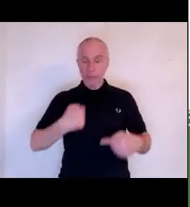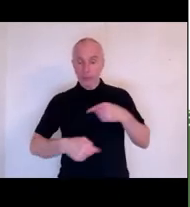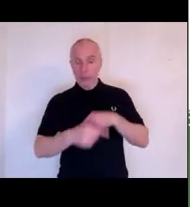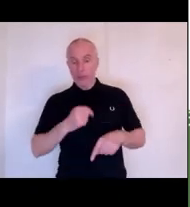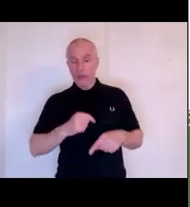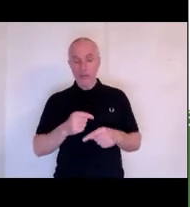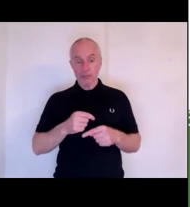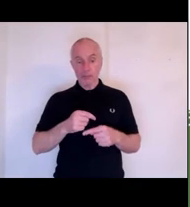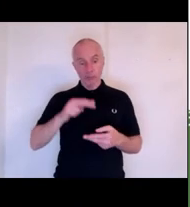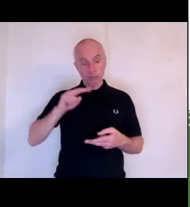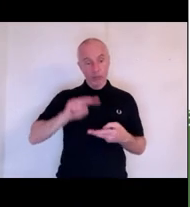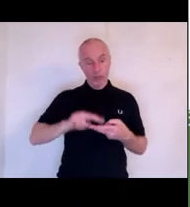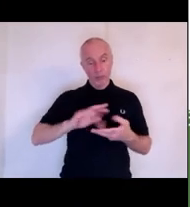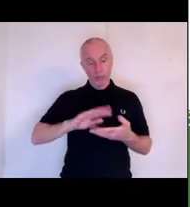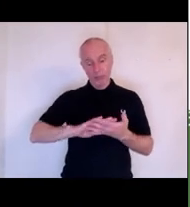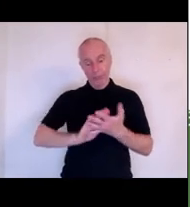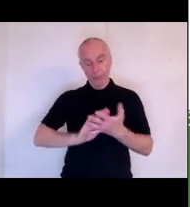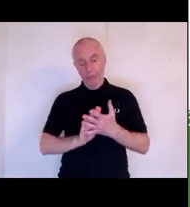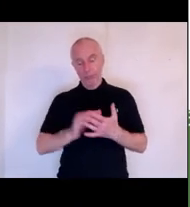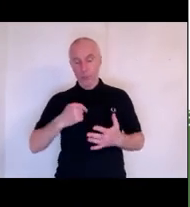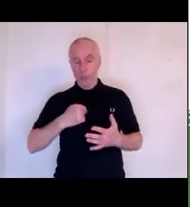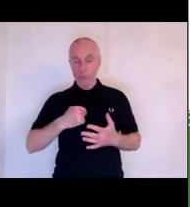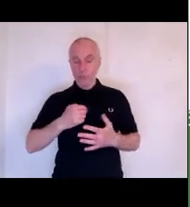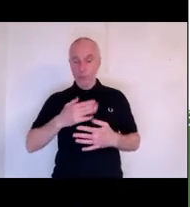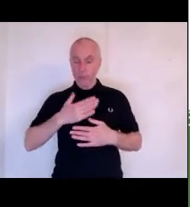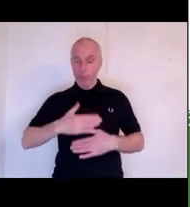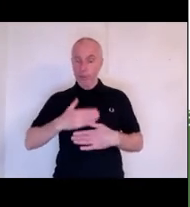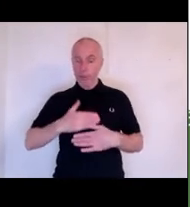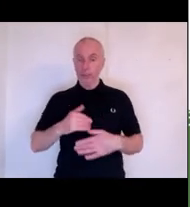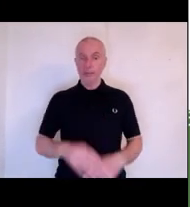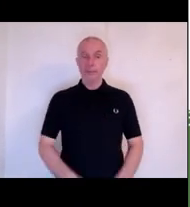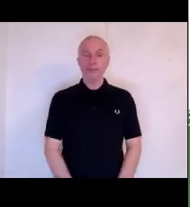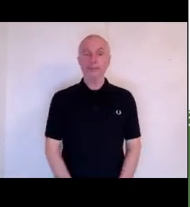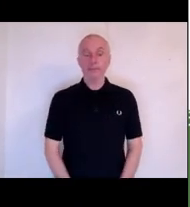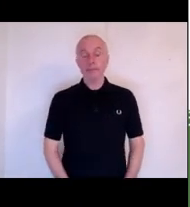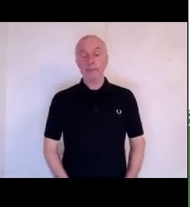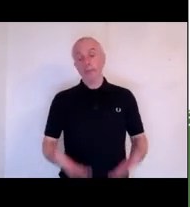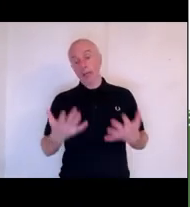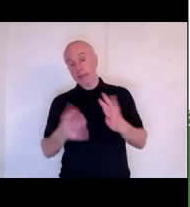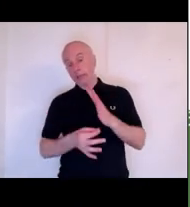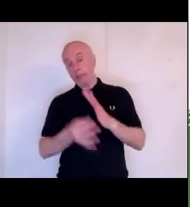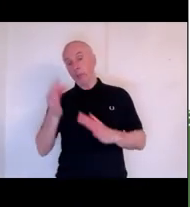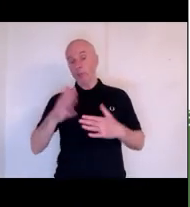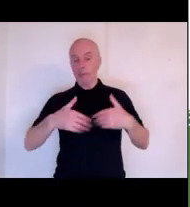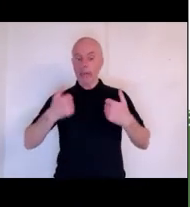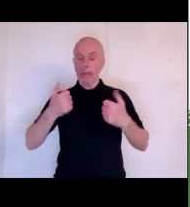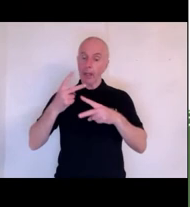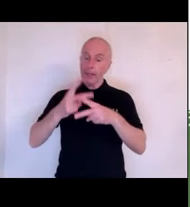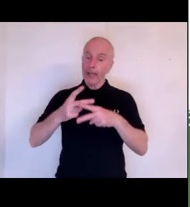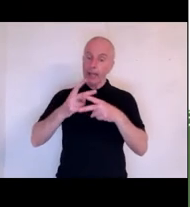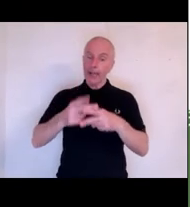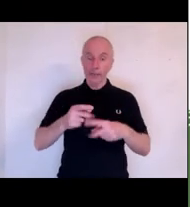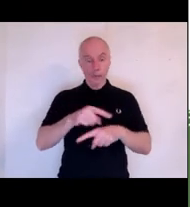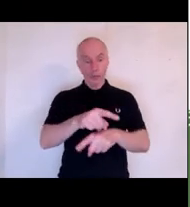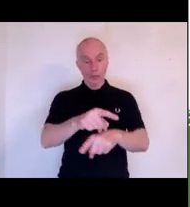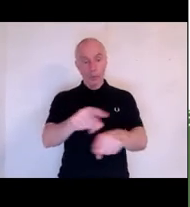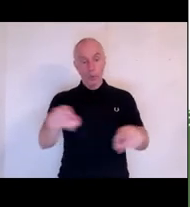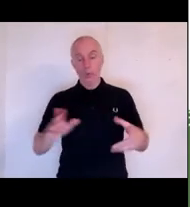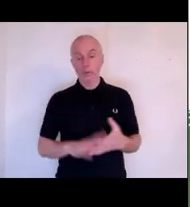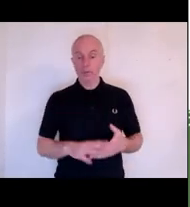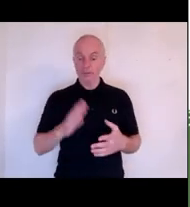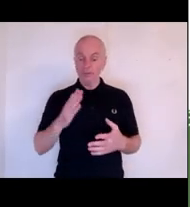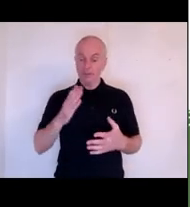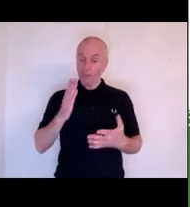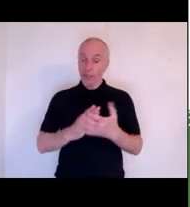quality of the healthcare we can give each other. So hopefully in the last 50 minutes or so, I've taken you on a whirlwind tour